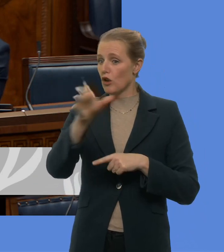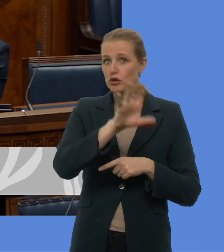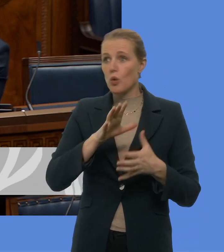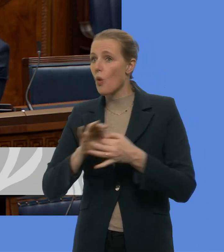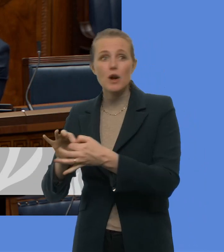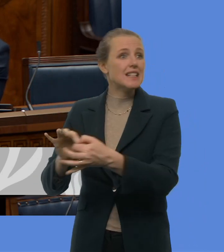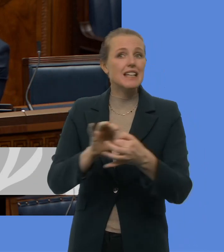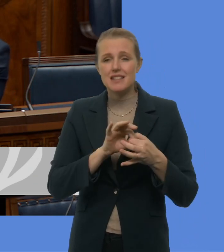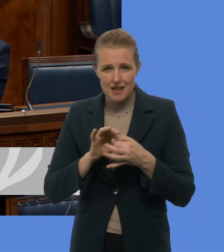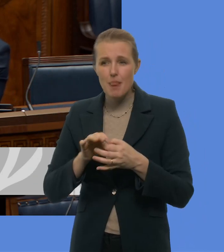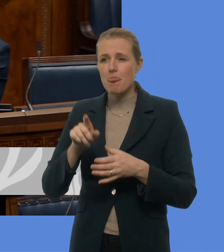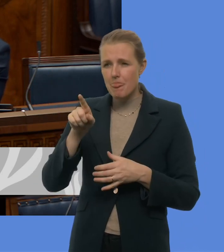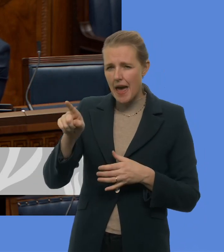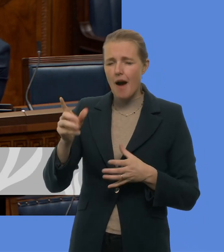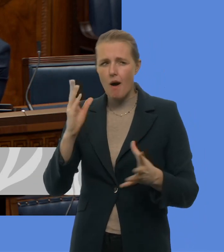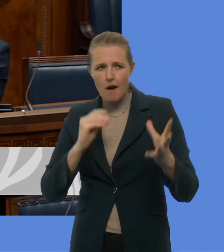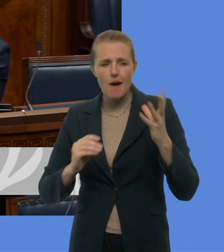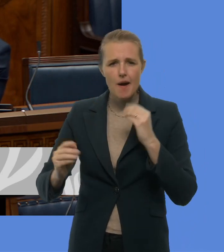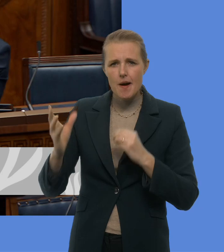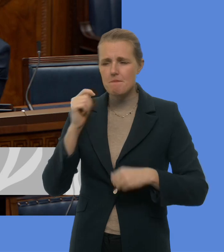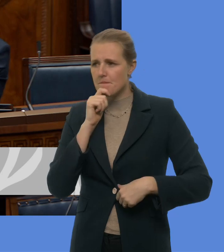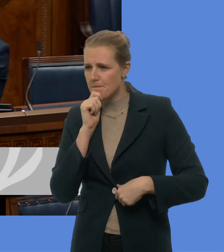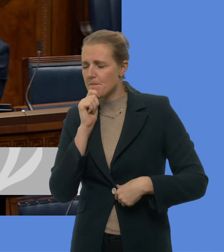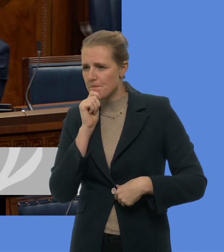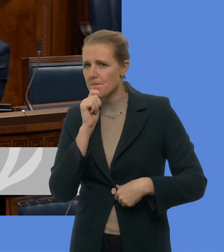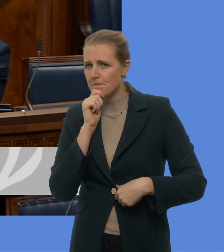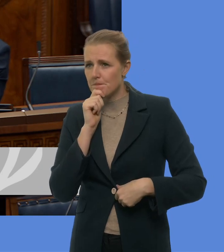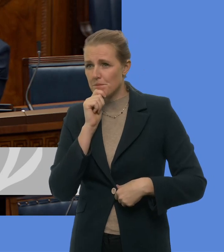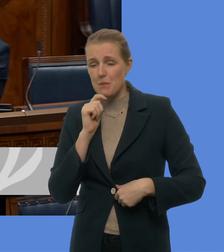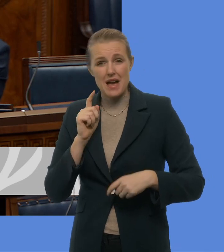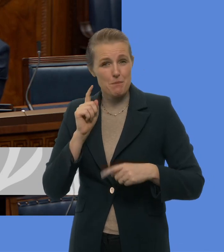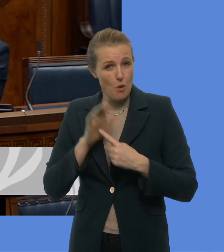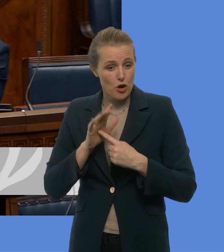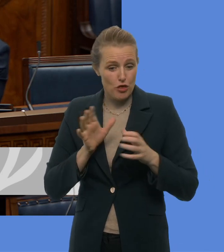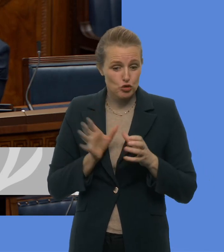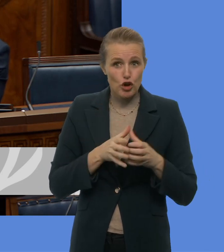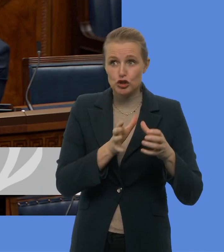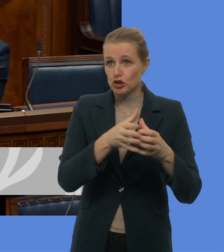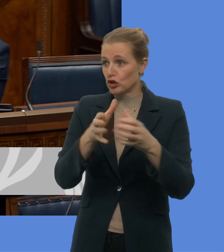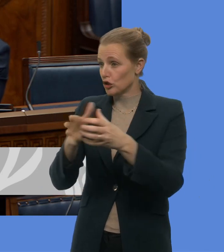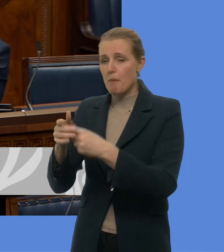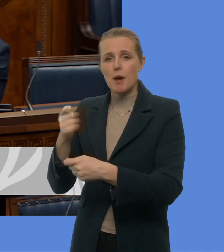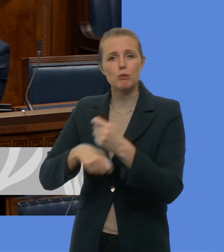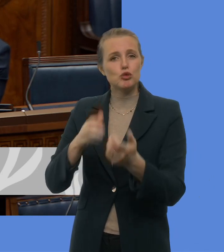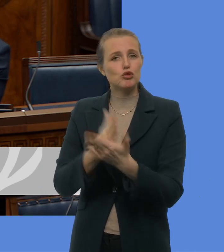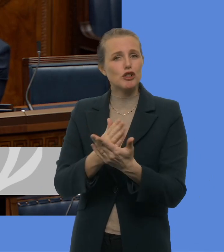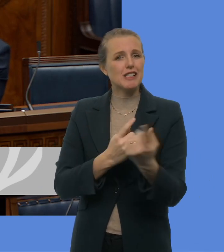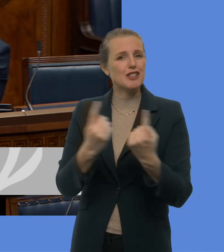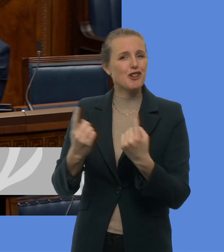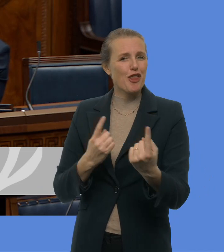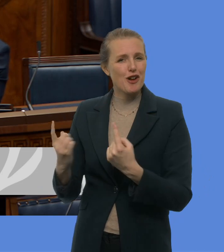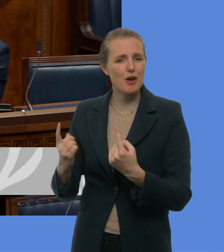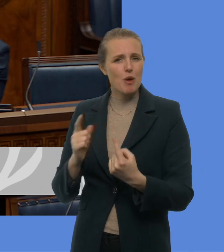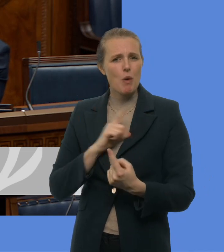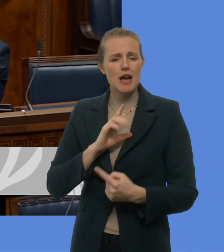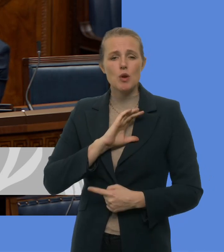collaboration building, and what they need, what the trusts need, is trust within each other, because you don't want one trust saying, well, we will take